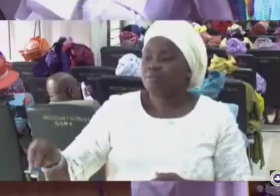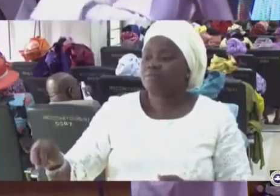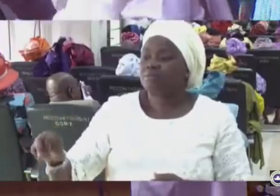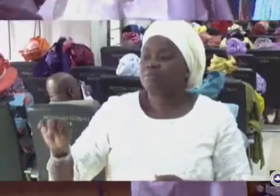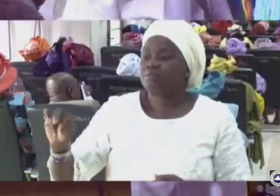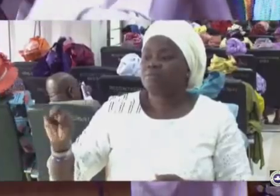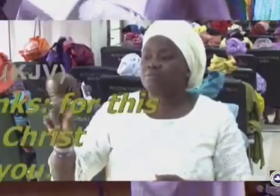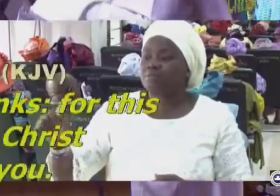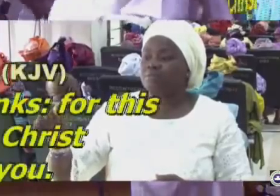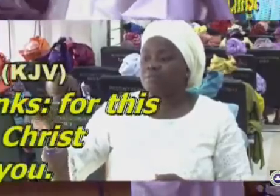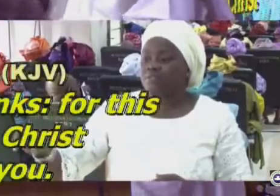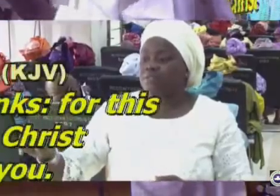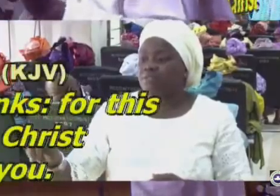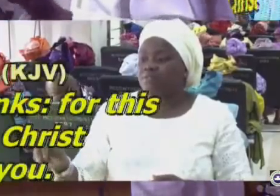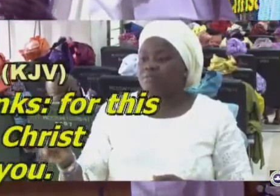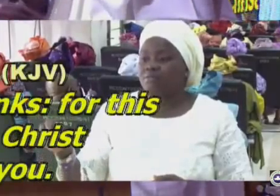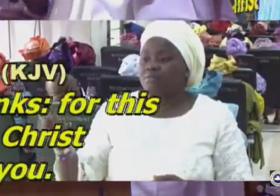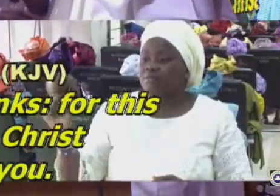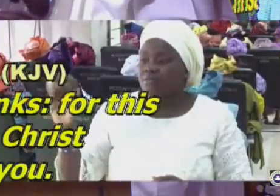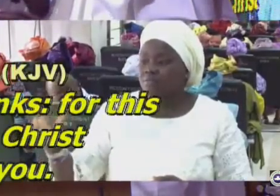everything give thanks,